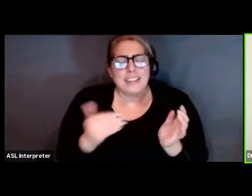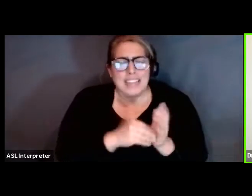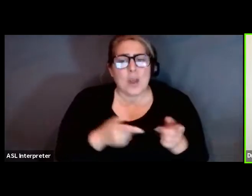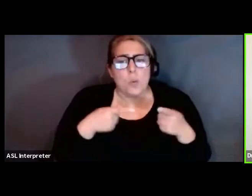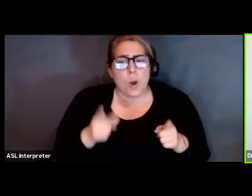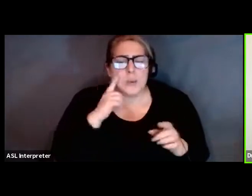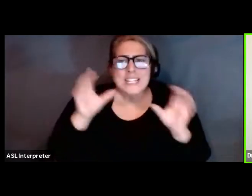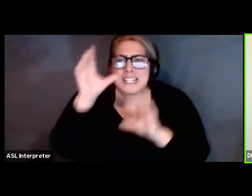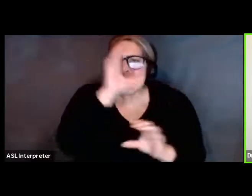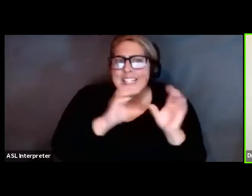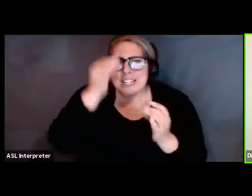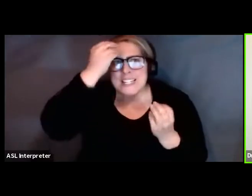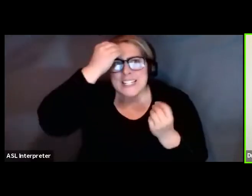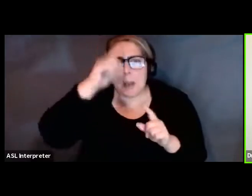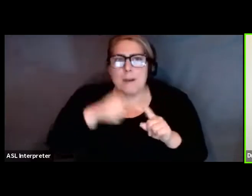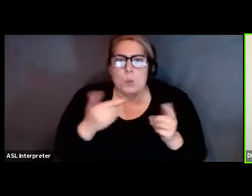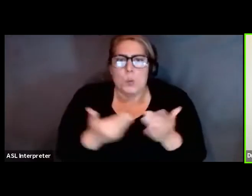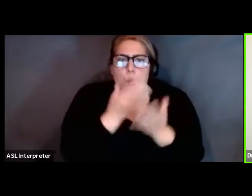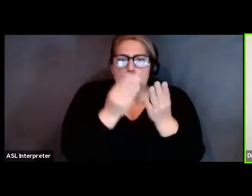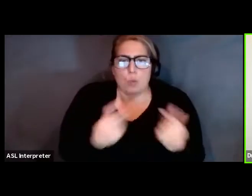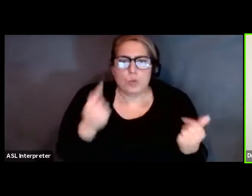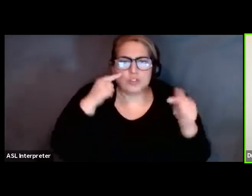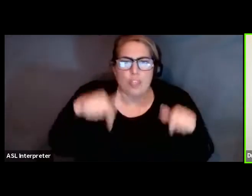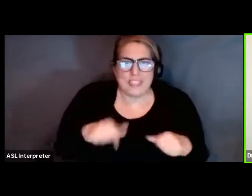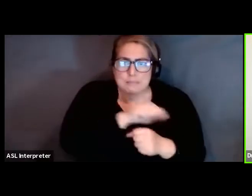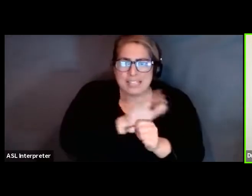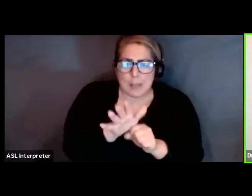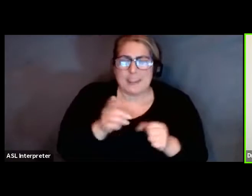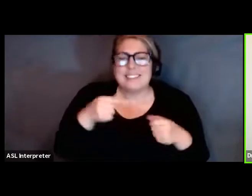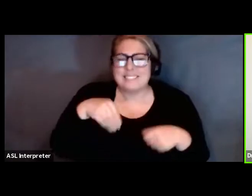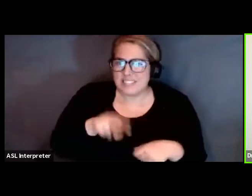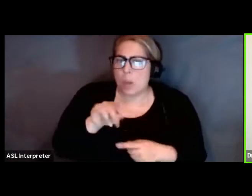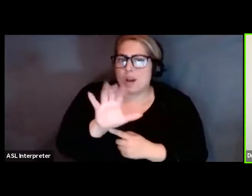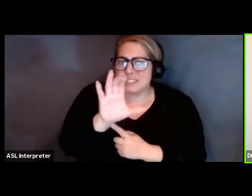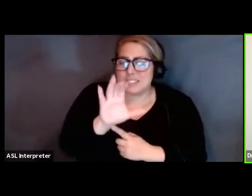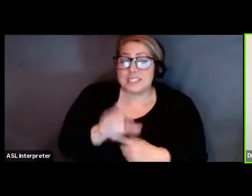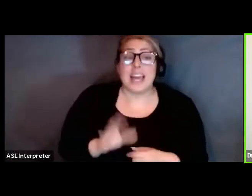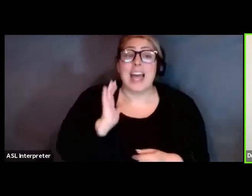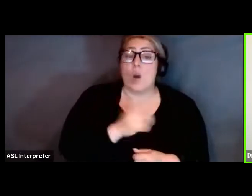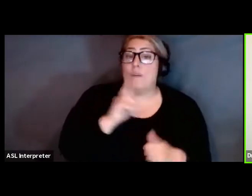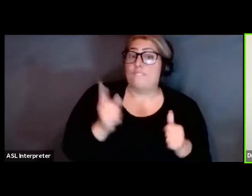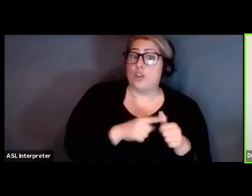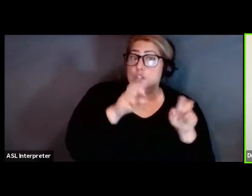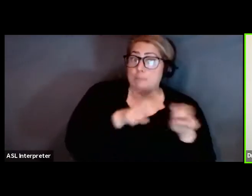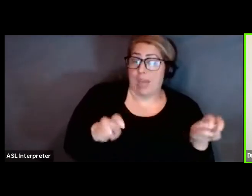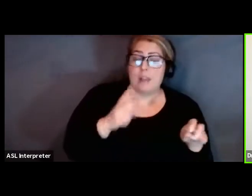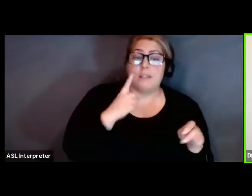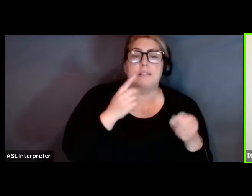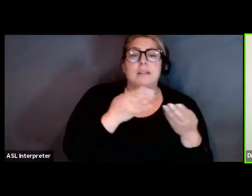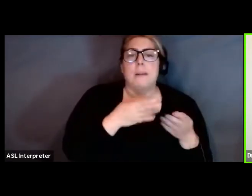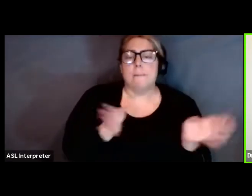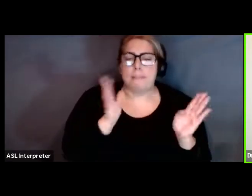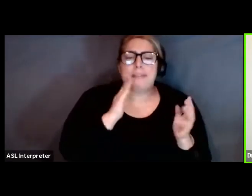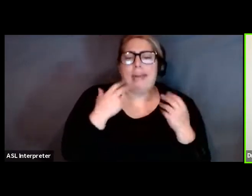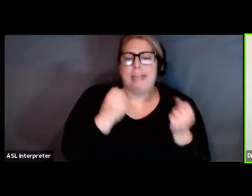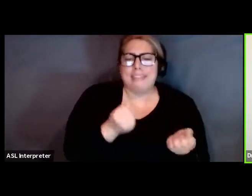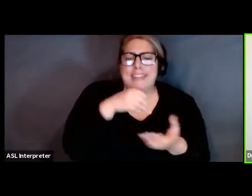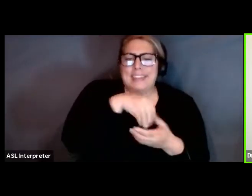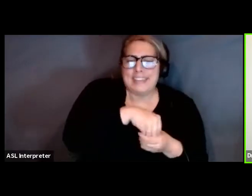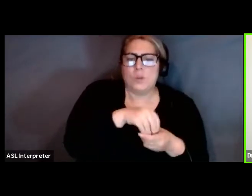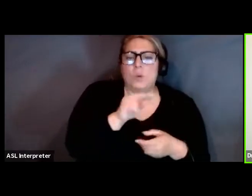York City. For those of you who missed our first panel, Reinventing Public Safety, a video recording of the event can be accessed